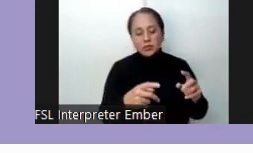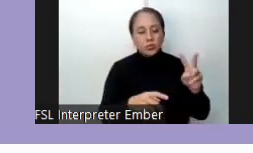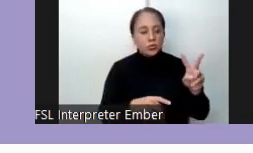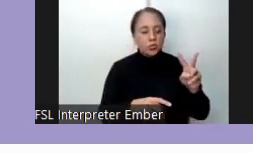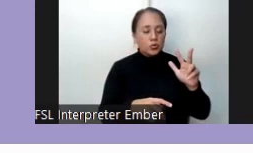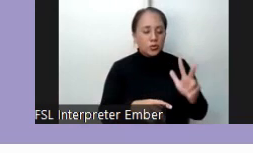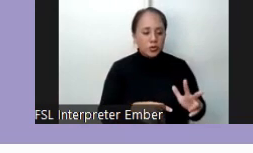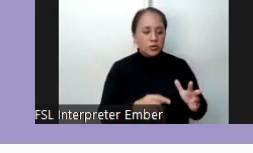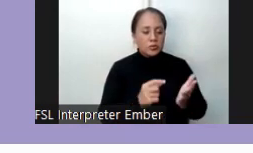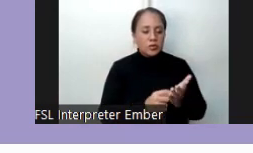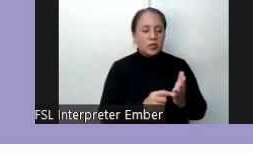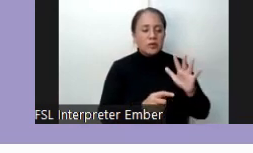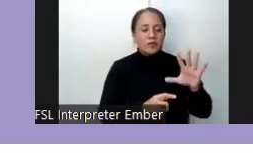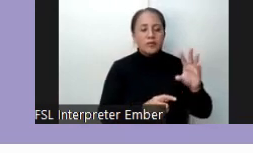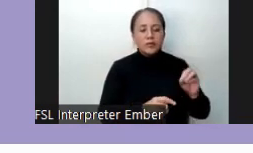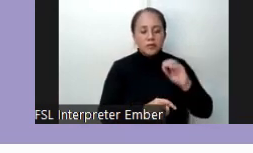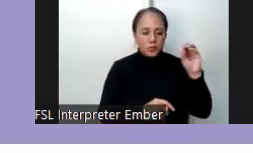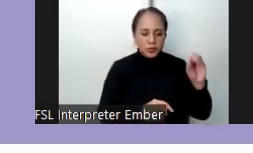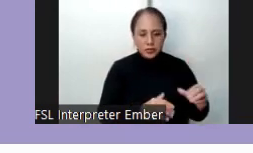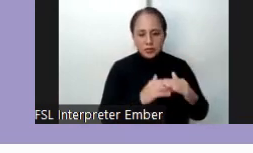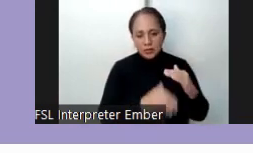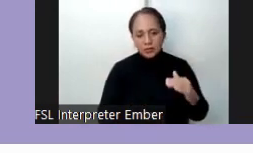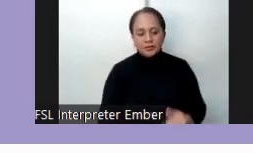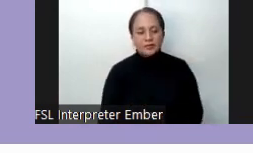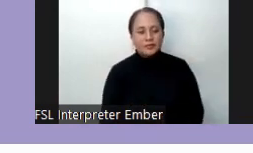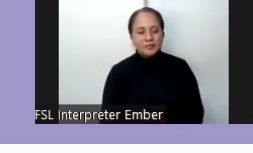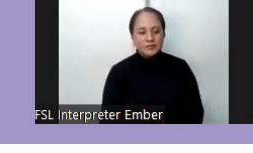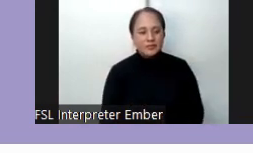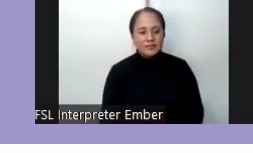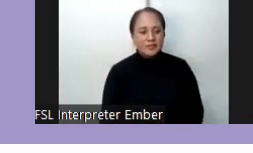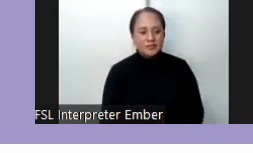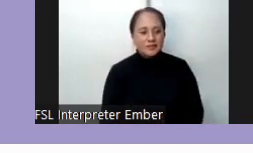2/3 scoring 50% and below.